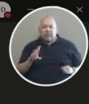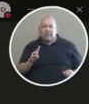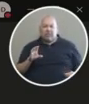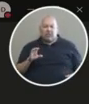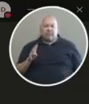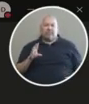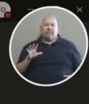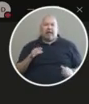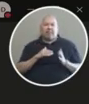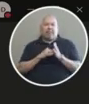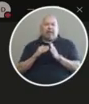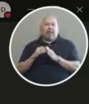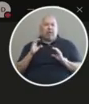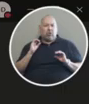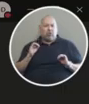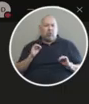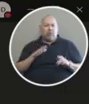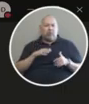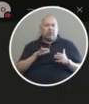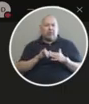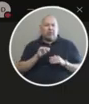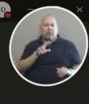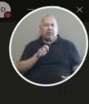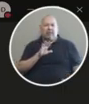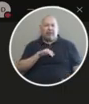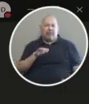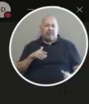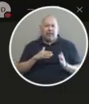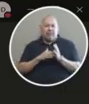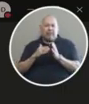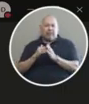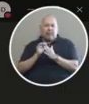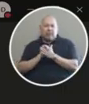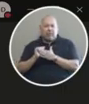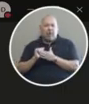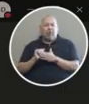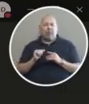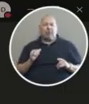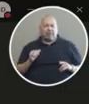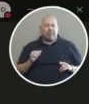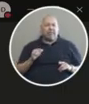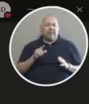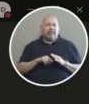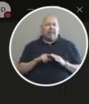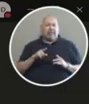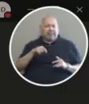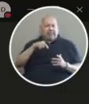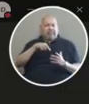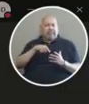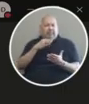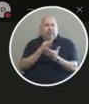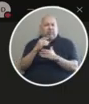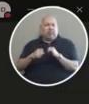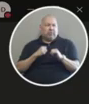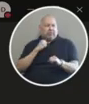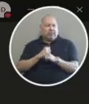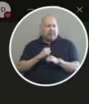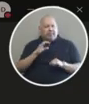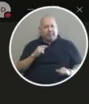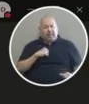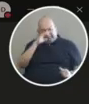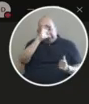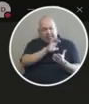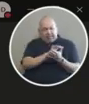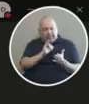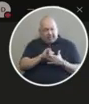$665 million. I heard nobody address the $355 million deficit in this fiscal year. I